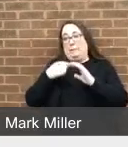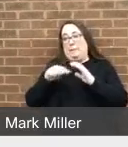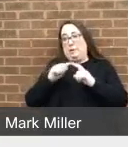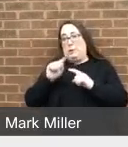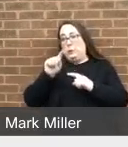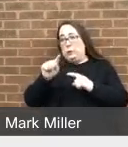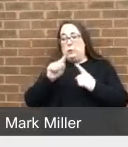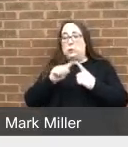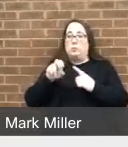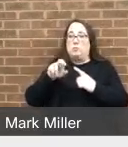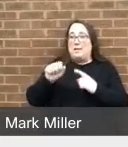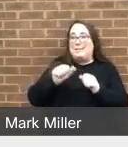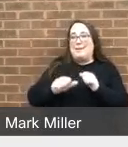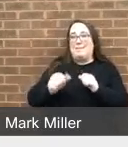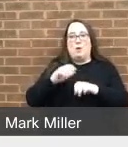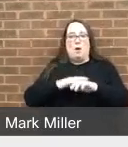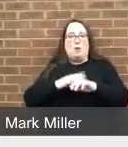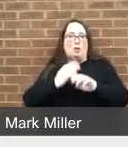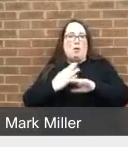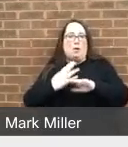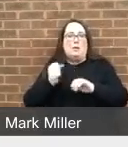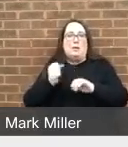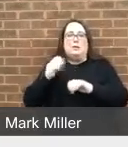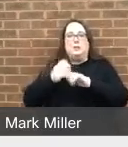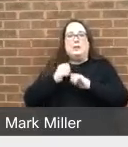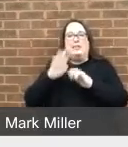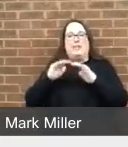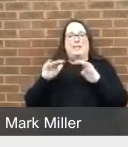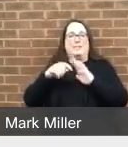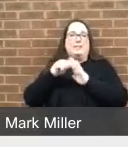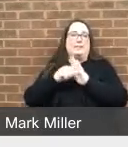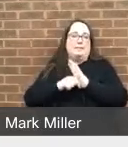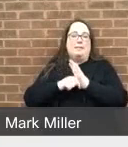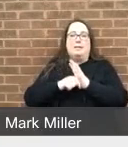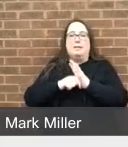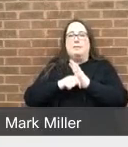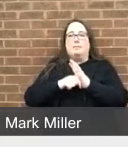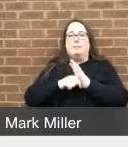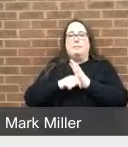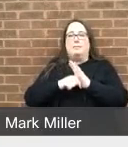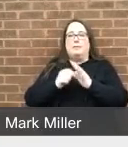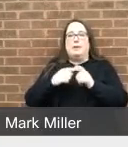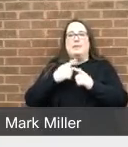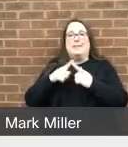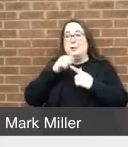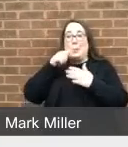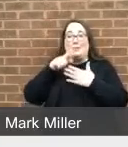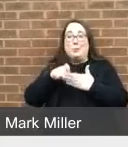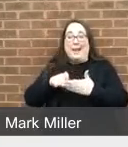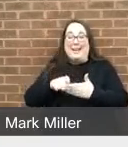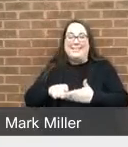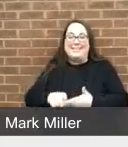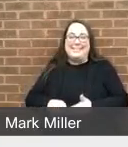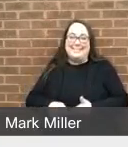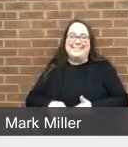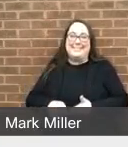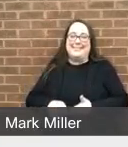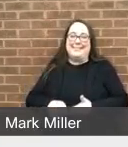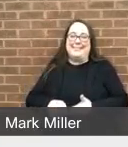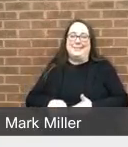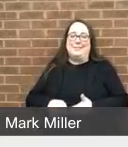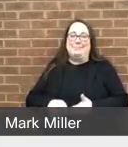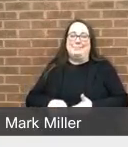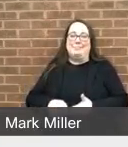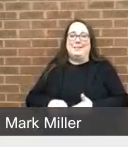and everyone on the call so that you can get that level of detail and don't have to write furious notes with a great deal. It's about